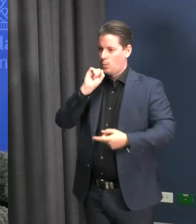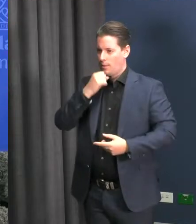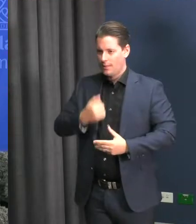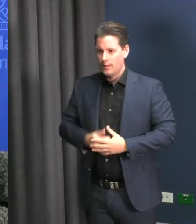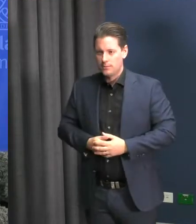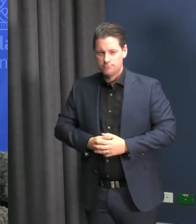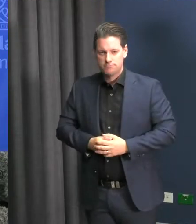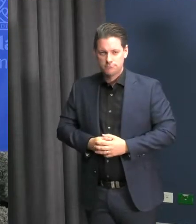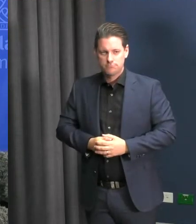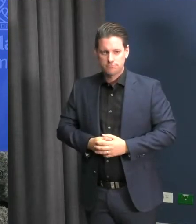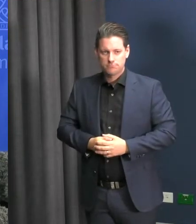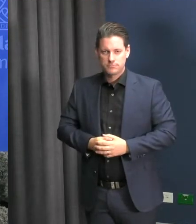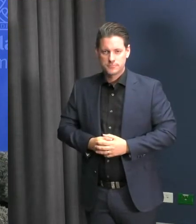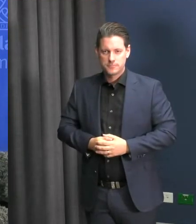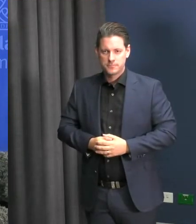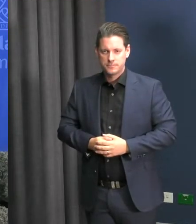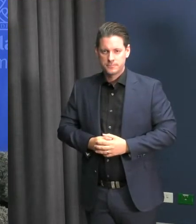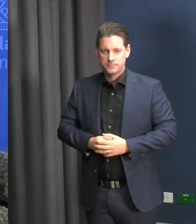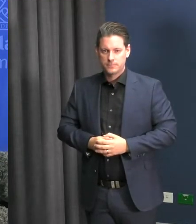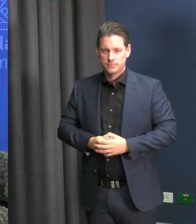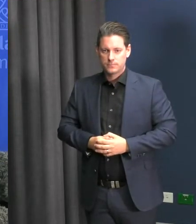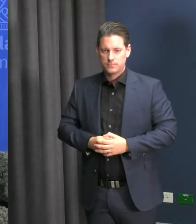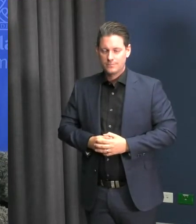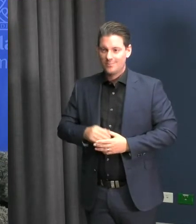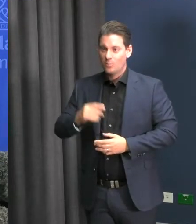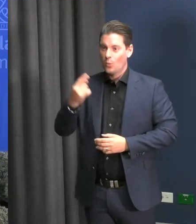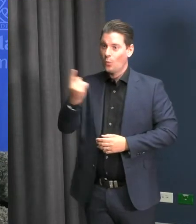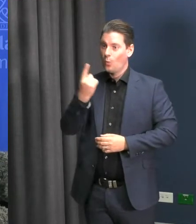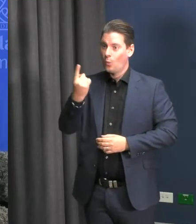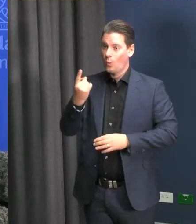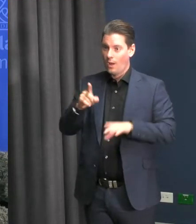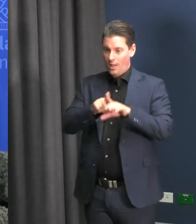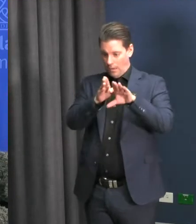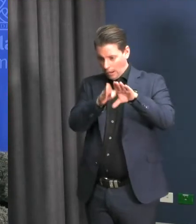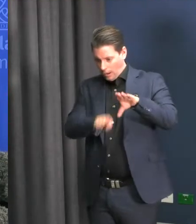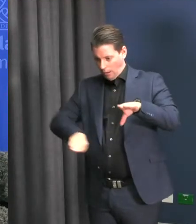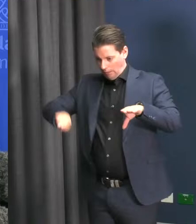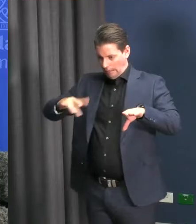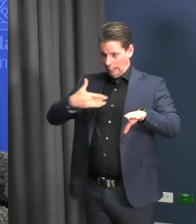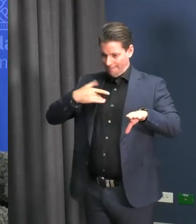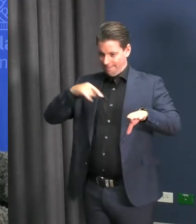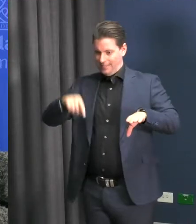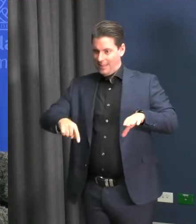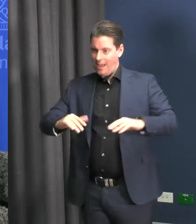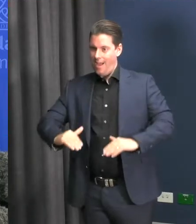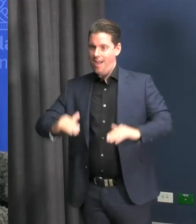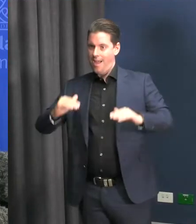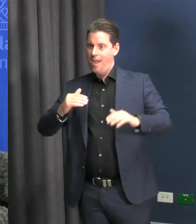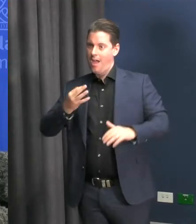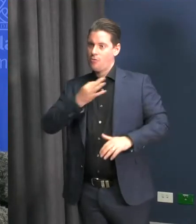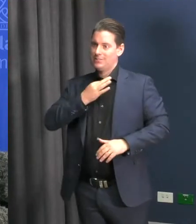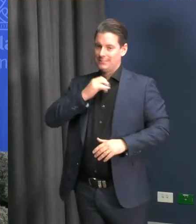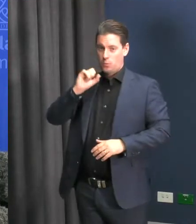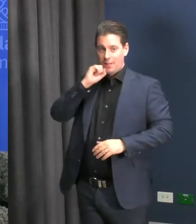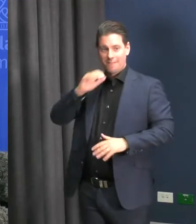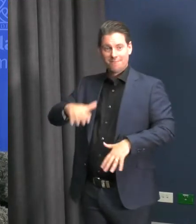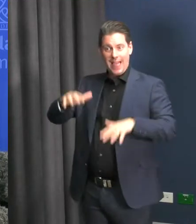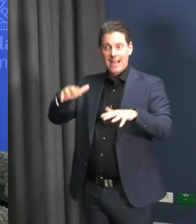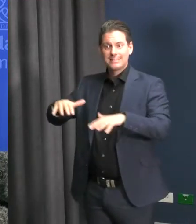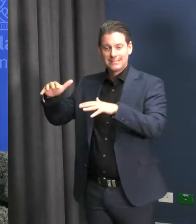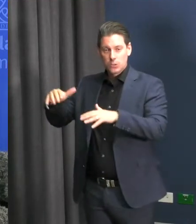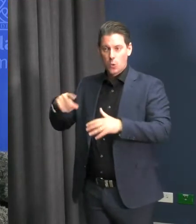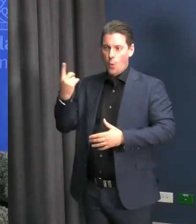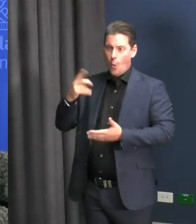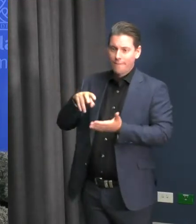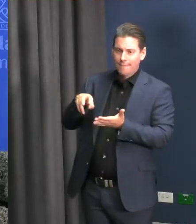For those who are in those low-lying areas or who are vulnerable, we will do all we can to ensure you stay connected.